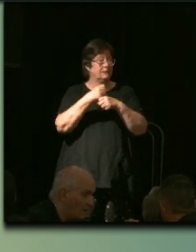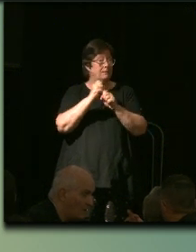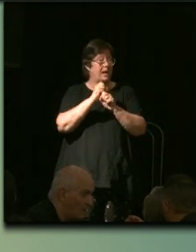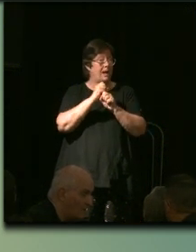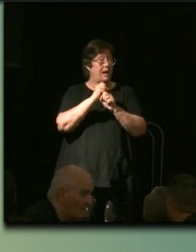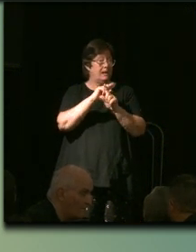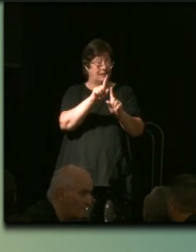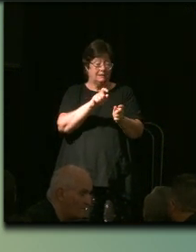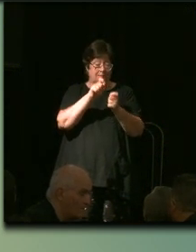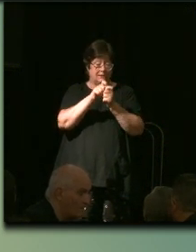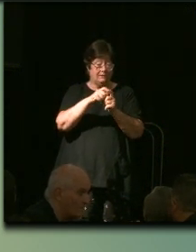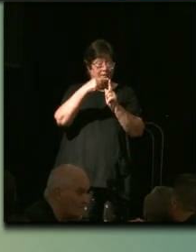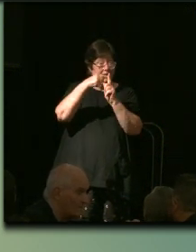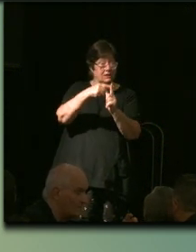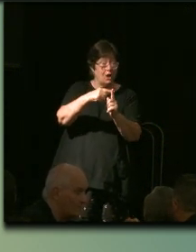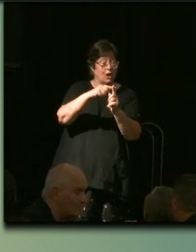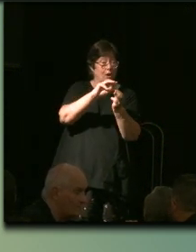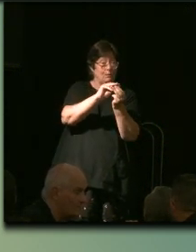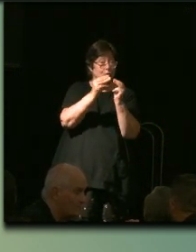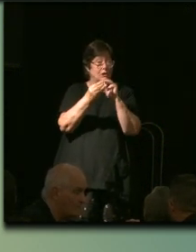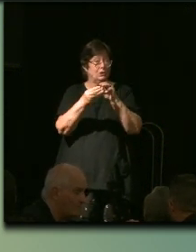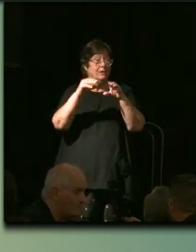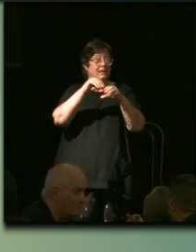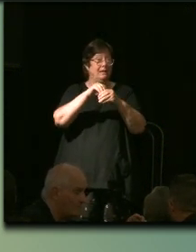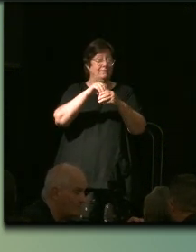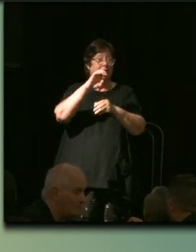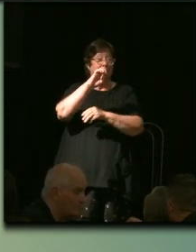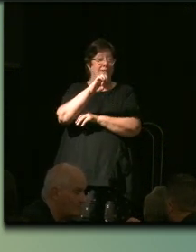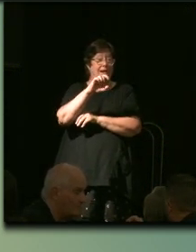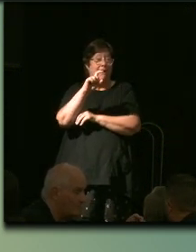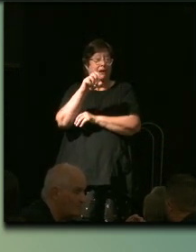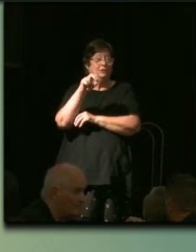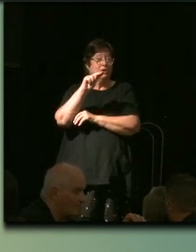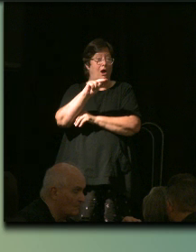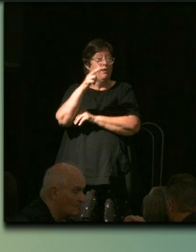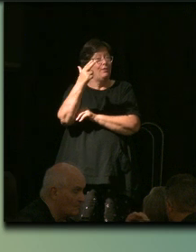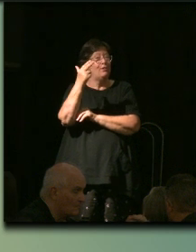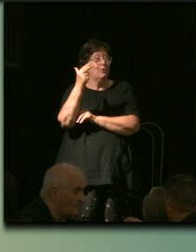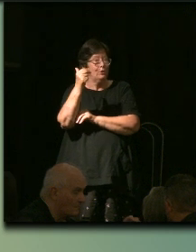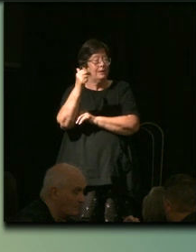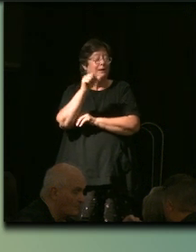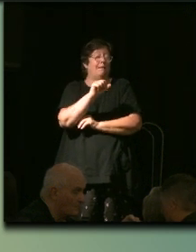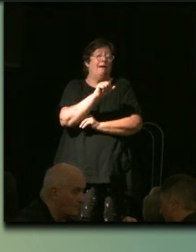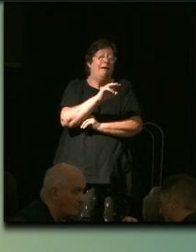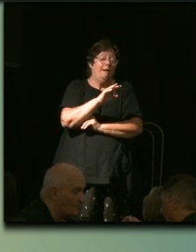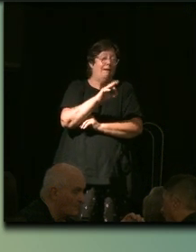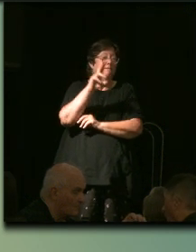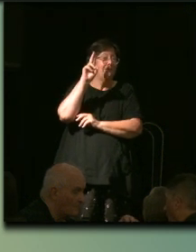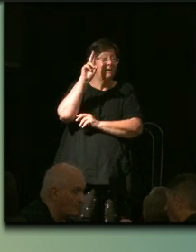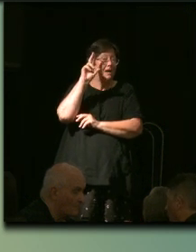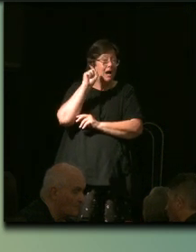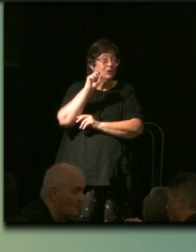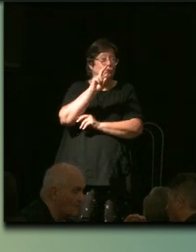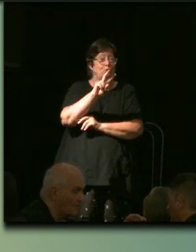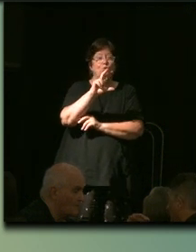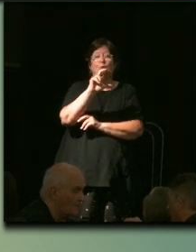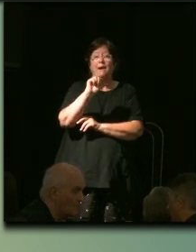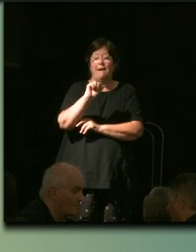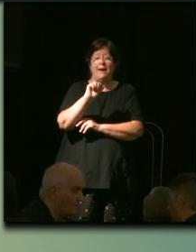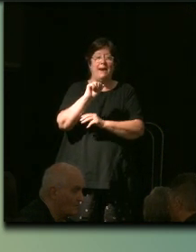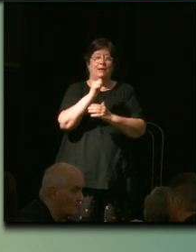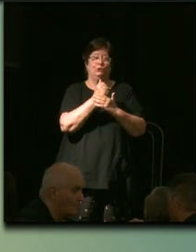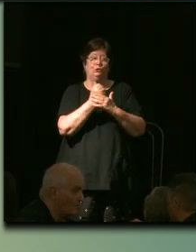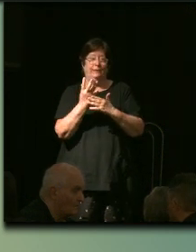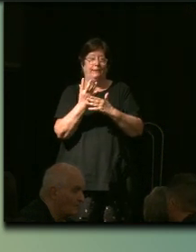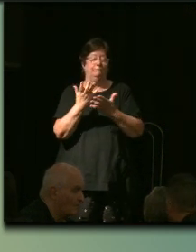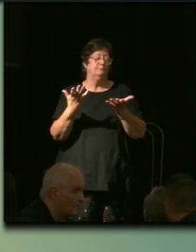target mutations in the exon 13 of the USH2A gene. The treatment